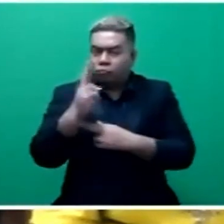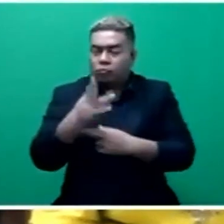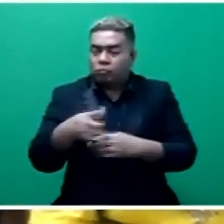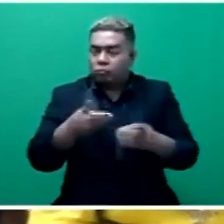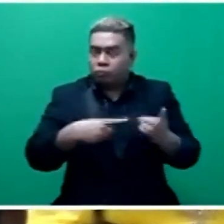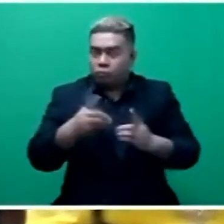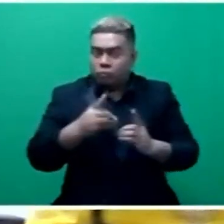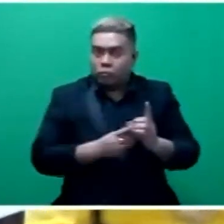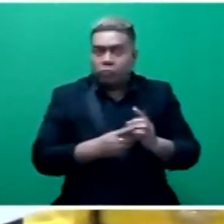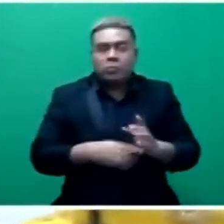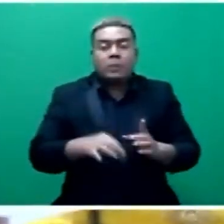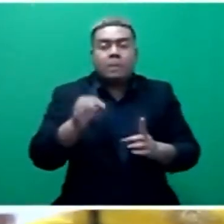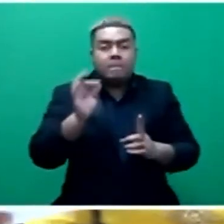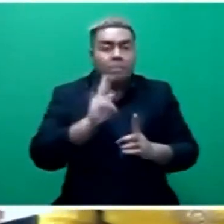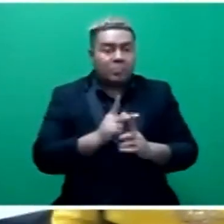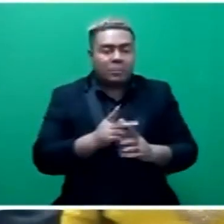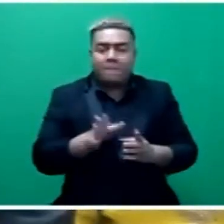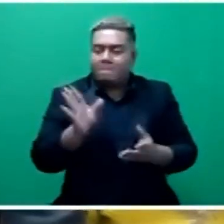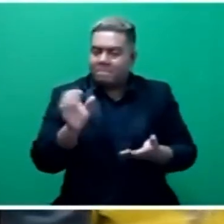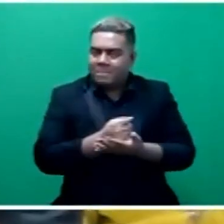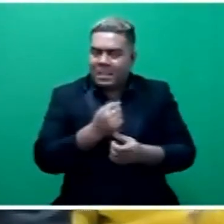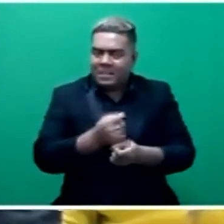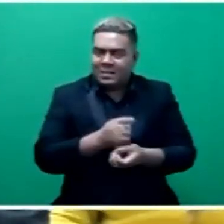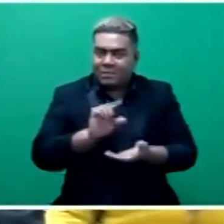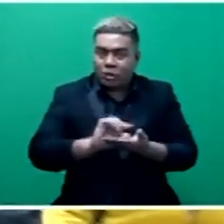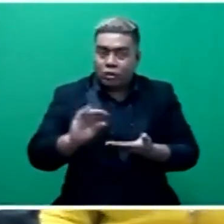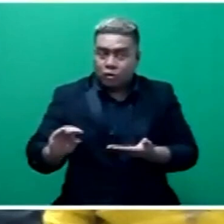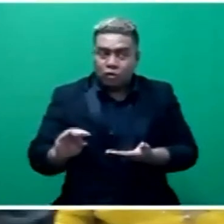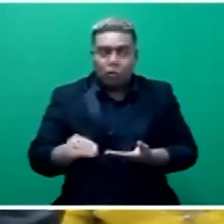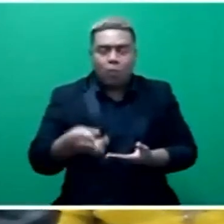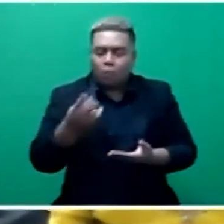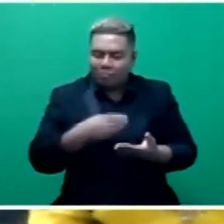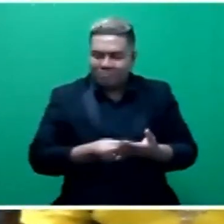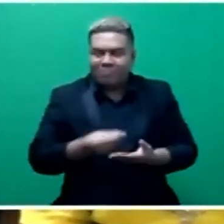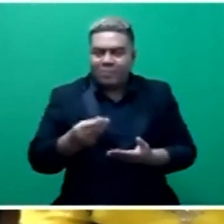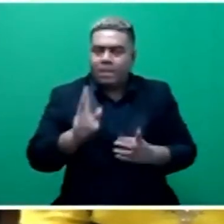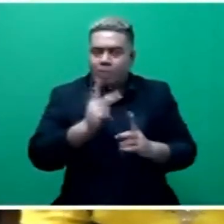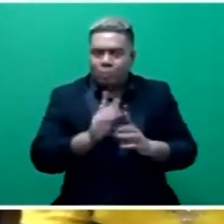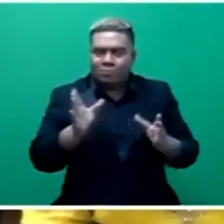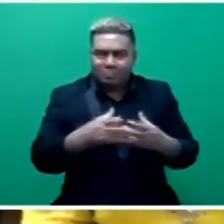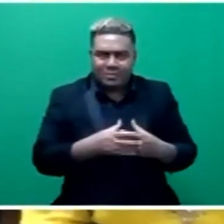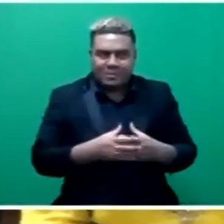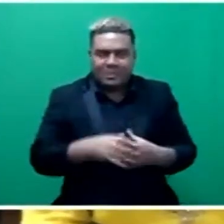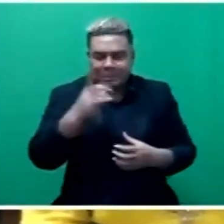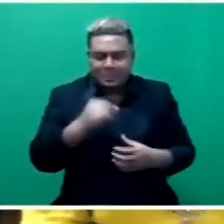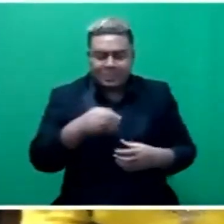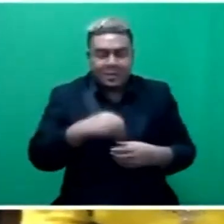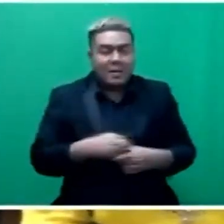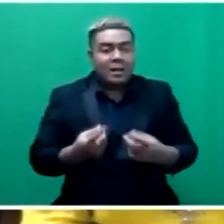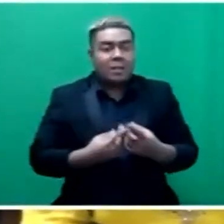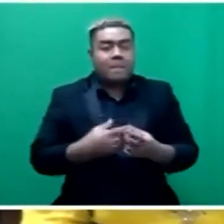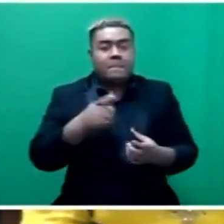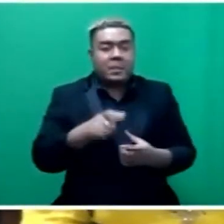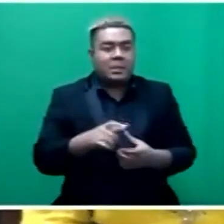party or candidate makes a financial commitment, whether orally or in writing, the political party, candidate or other person